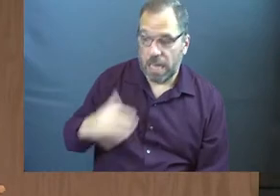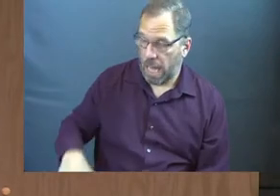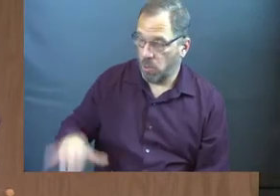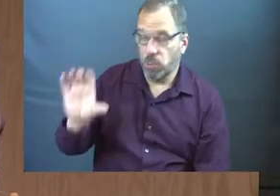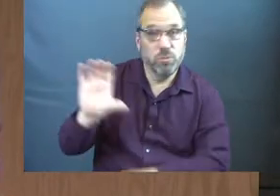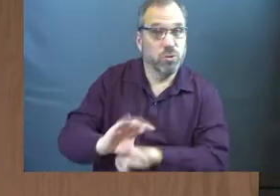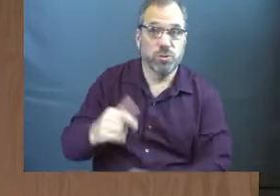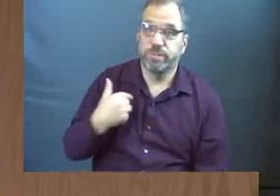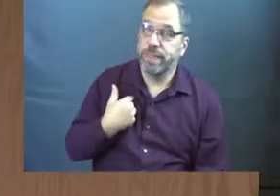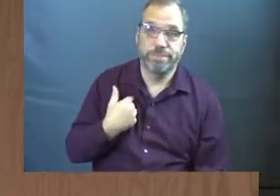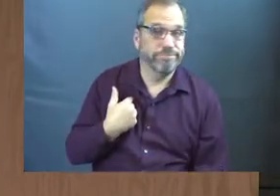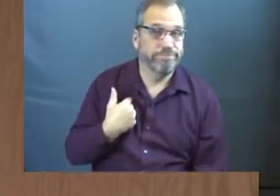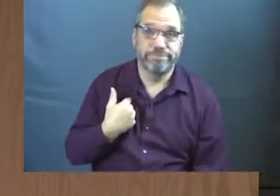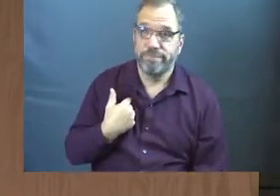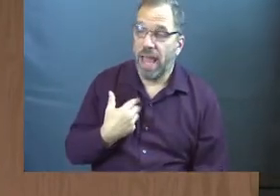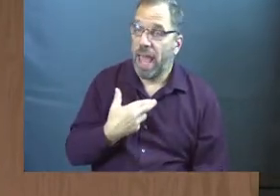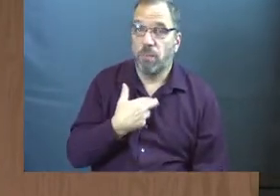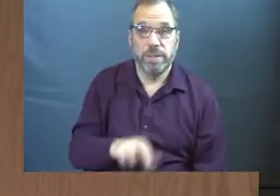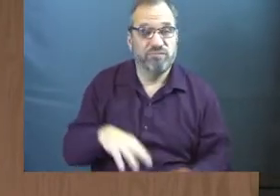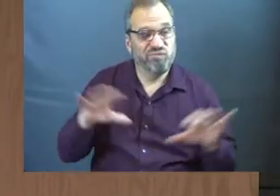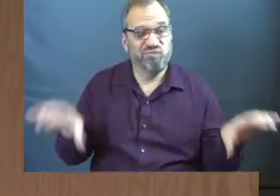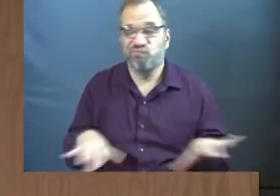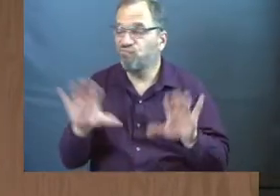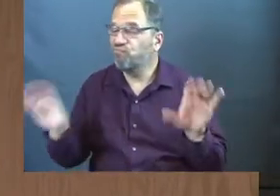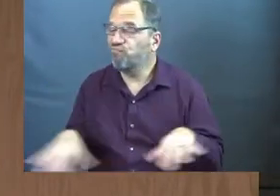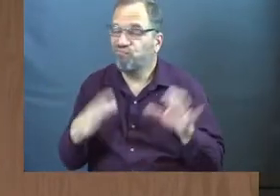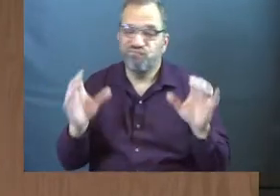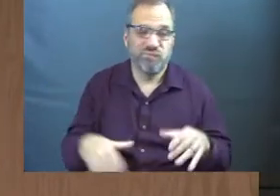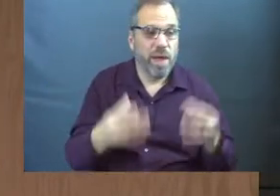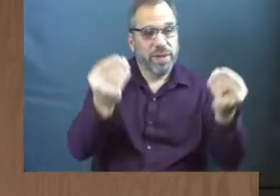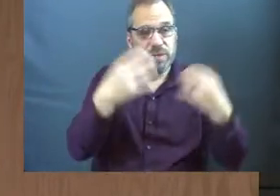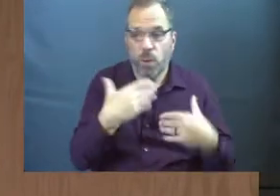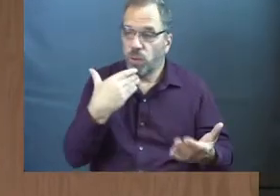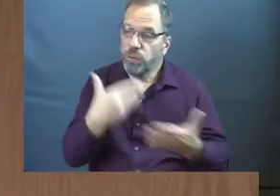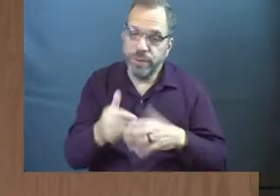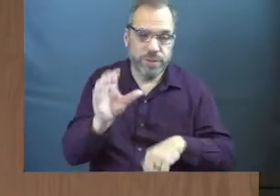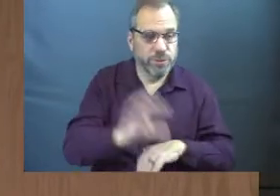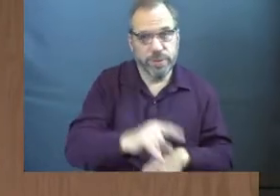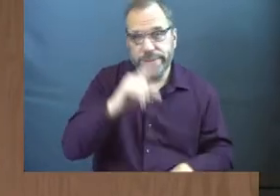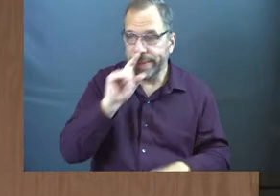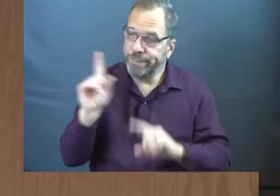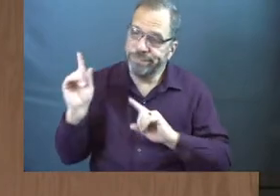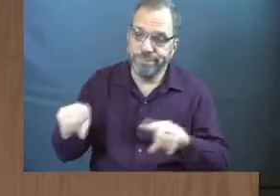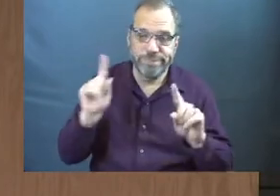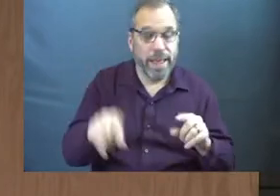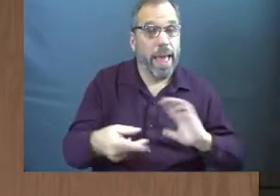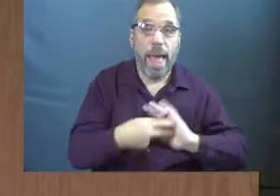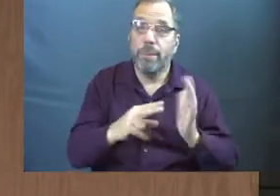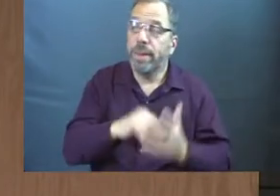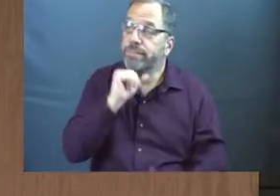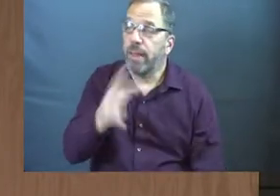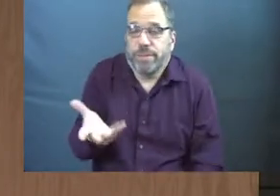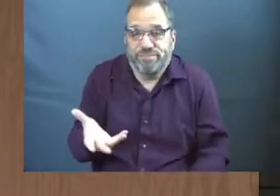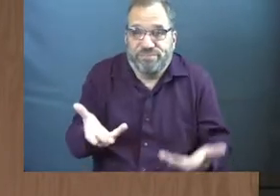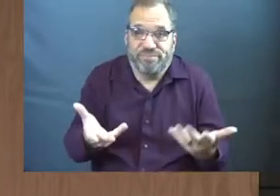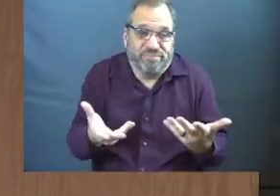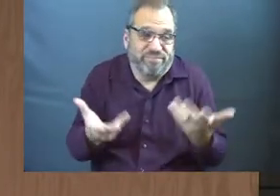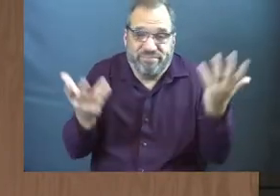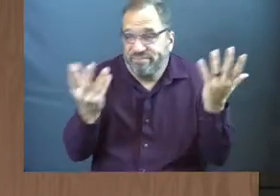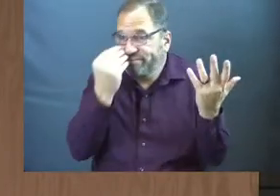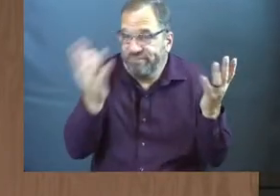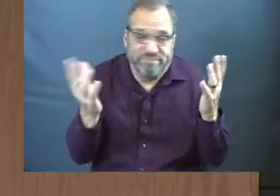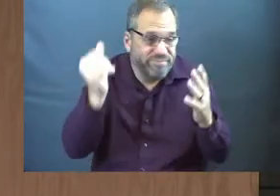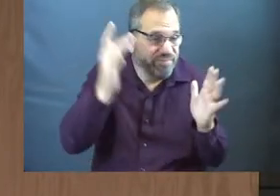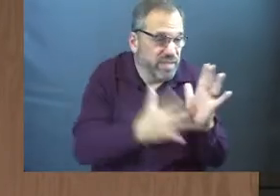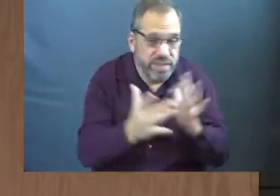kid, and I only did religious things because I was told that be a good church kid. And none of it meant anything to me, and I didn't really care about Jesus,